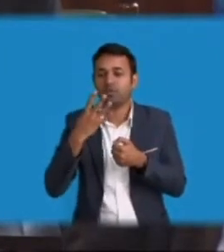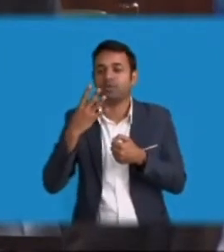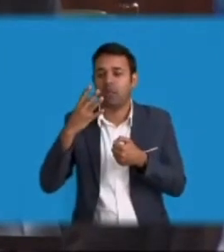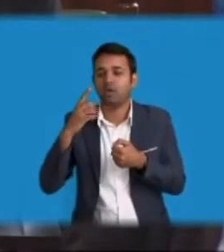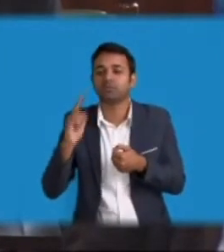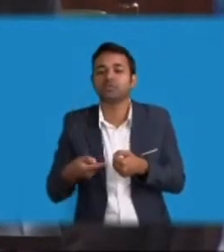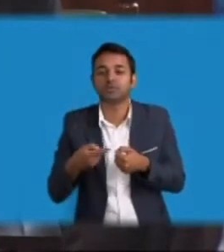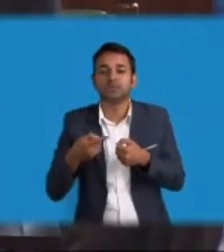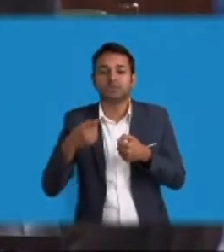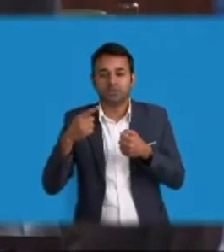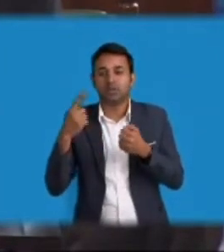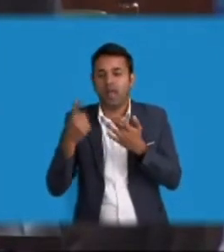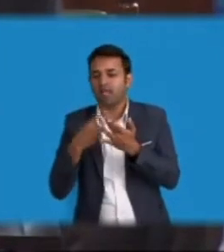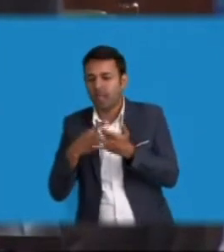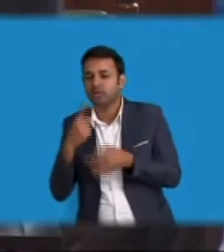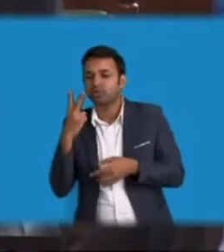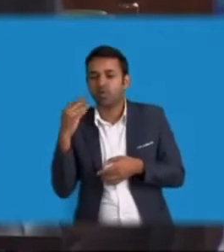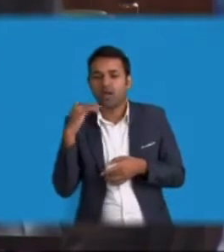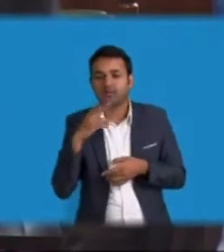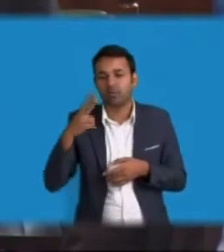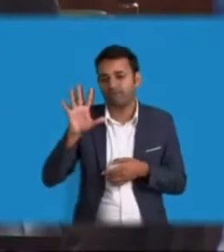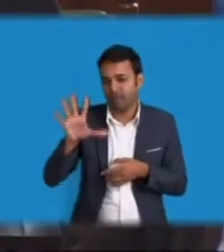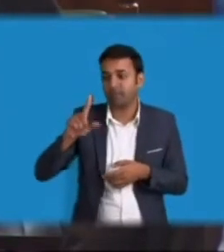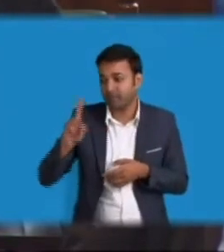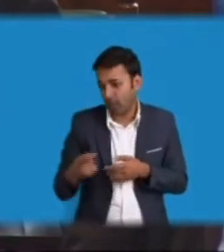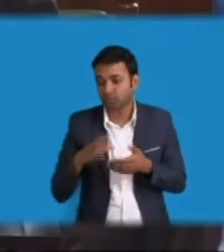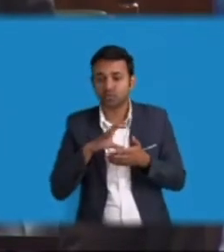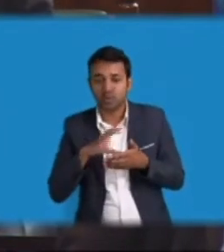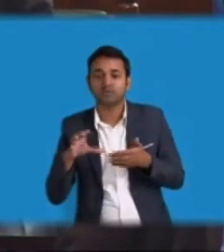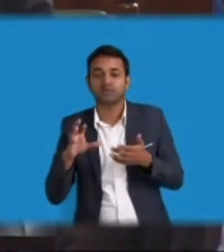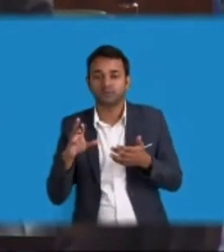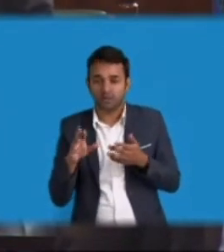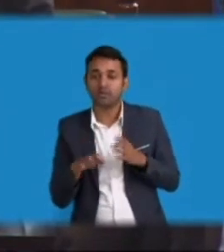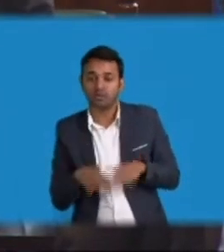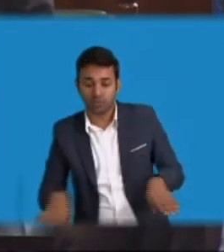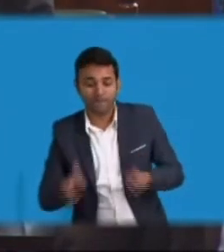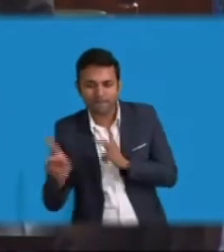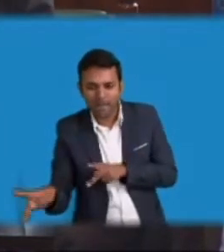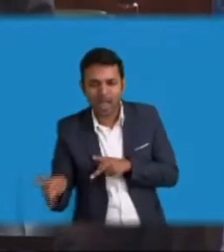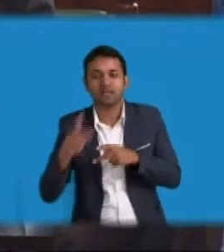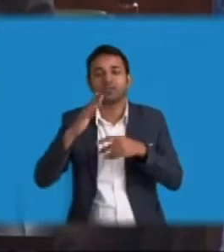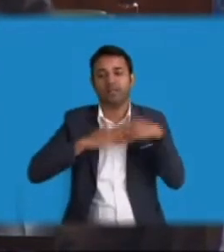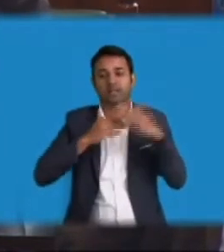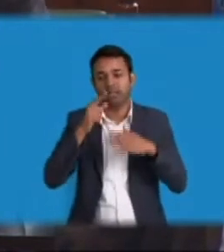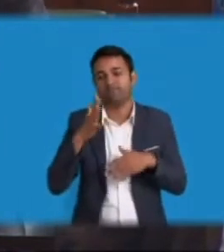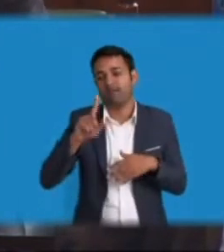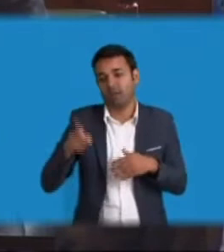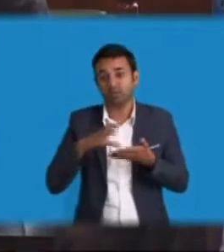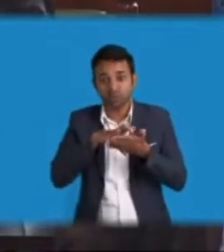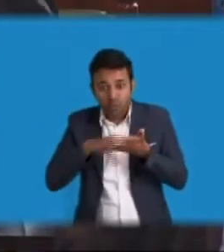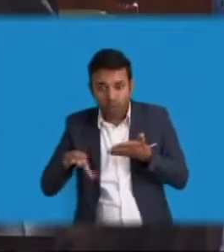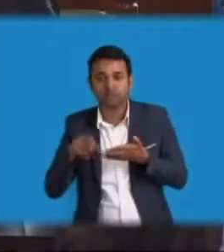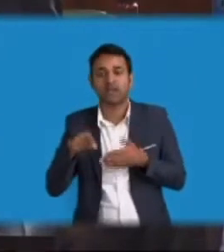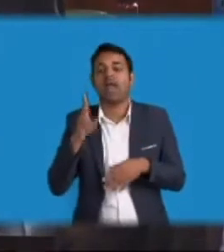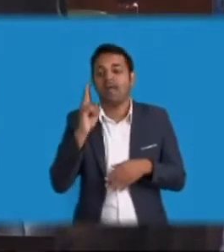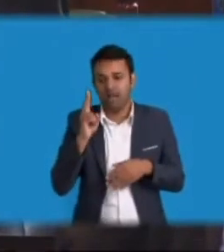cost of $225,000. Children's Park upgrade at Nassau, $35,000, with an additional $25,000 spent